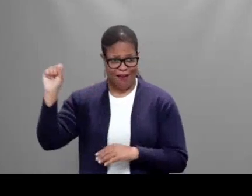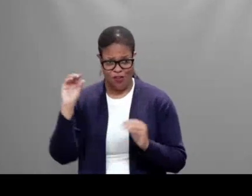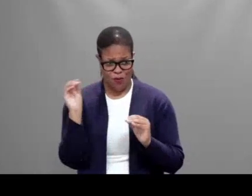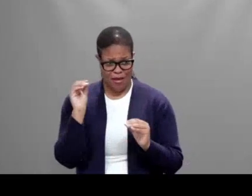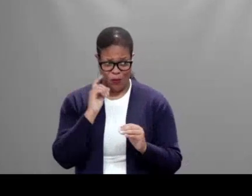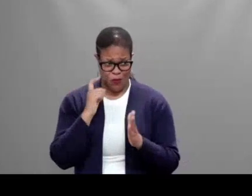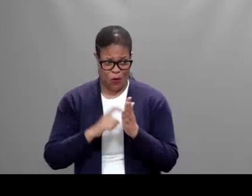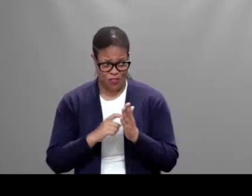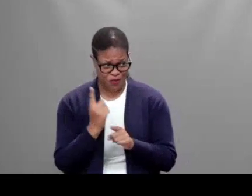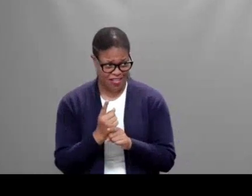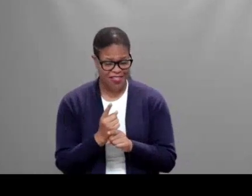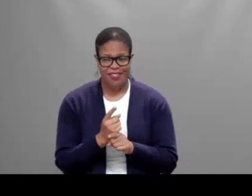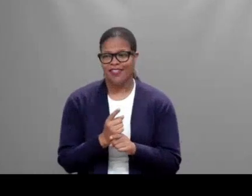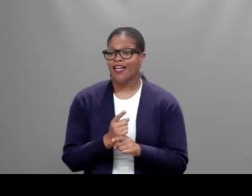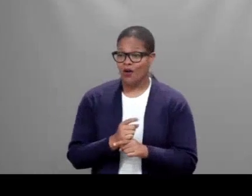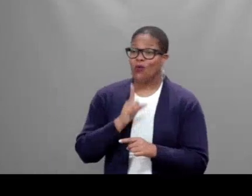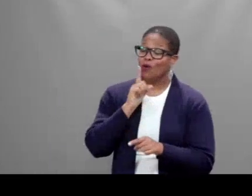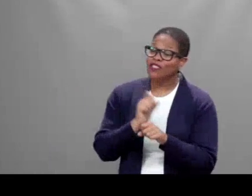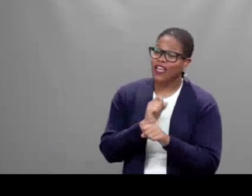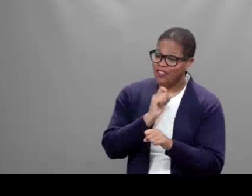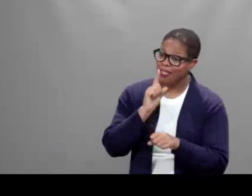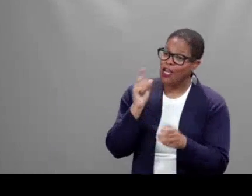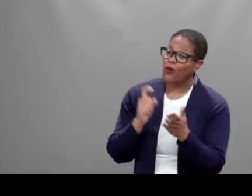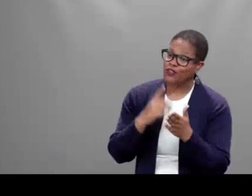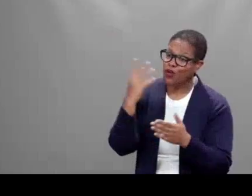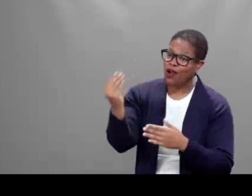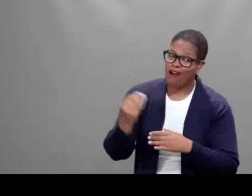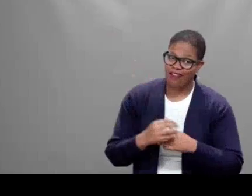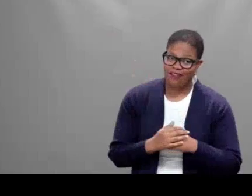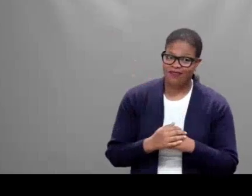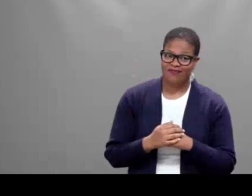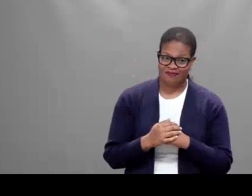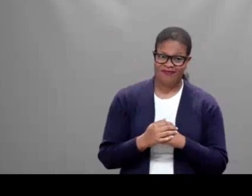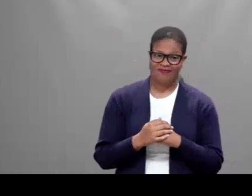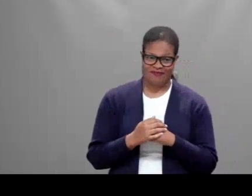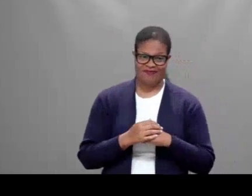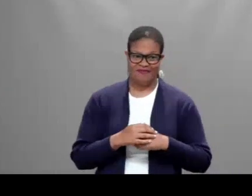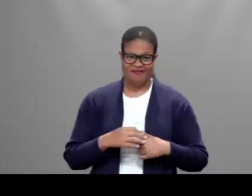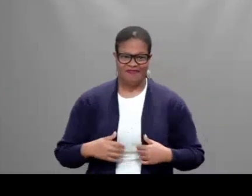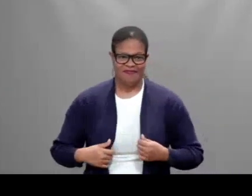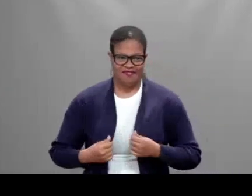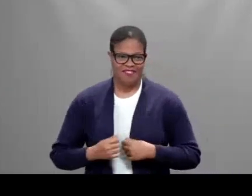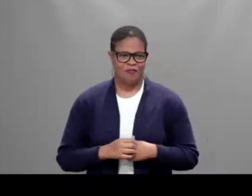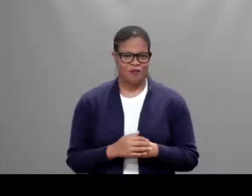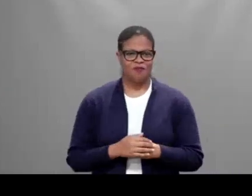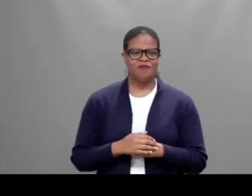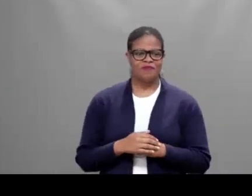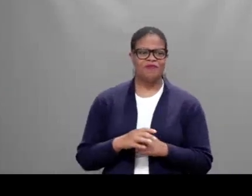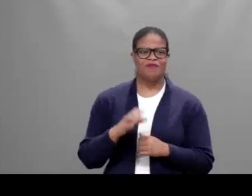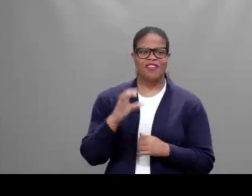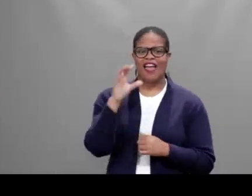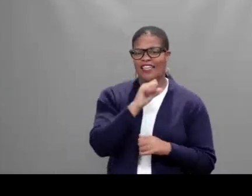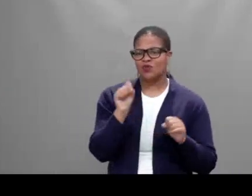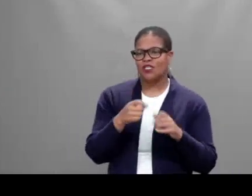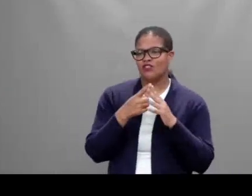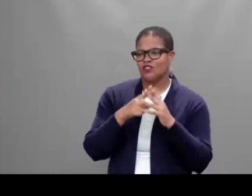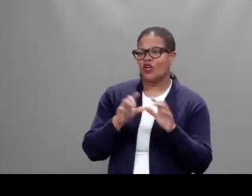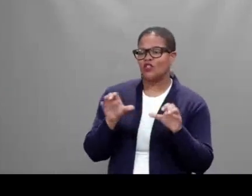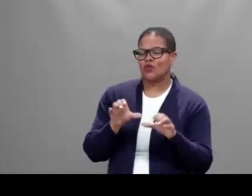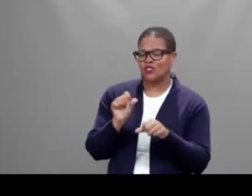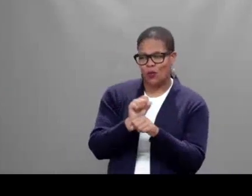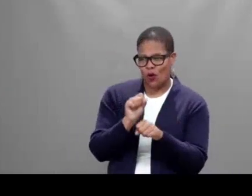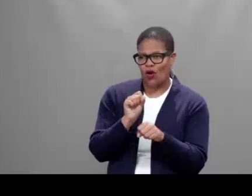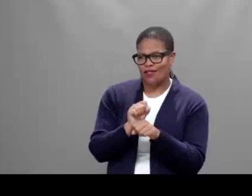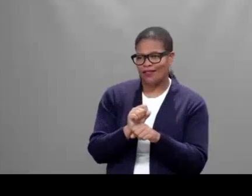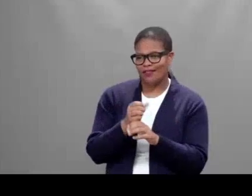one will notice. This is great. We would definitely notice. All right, good. I guess we could start doing some work